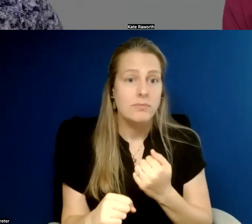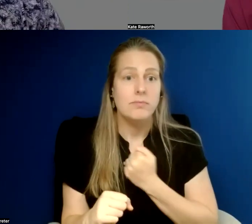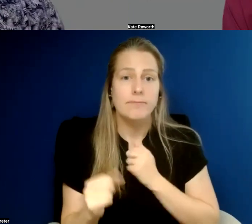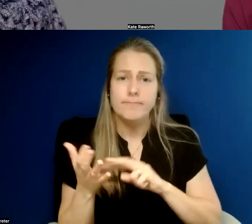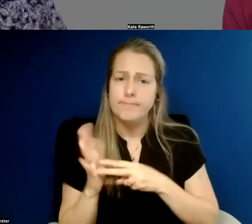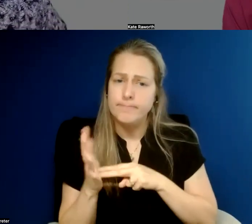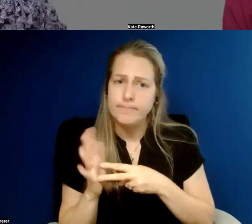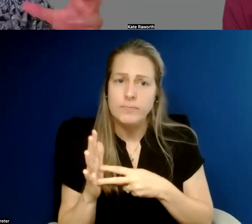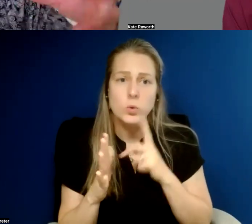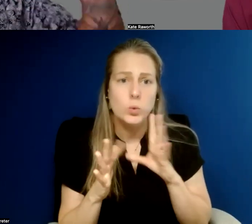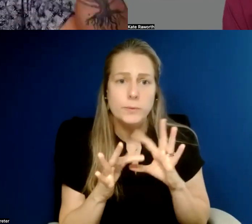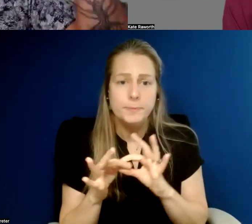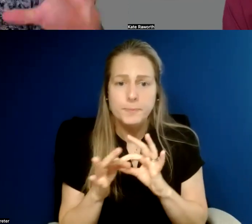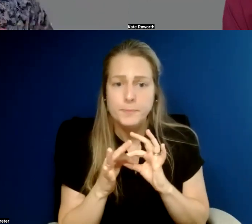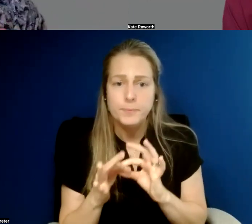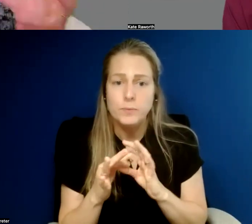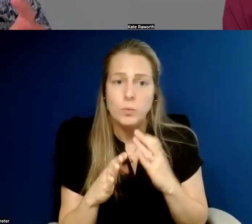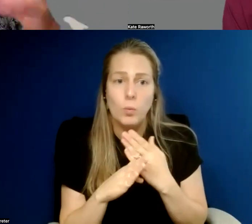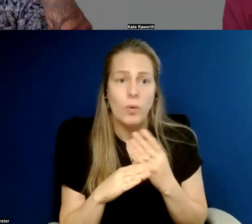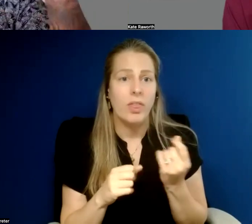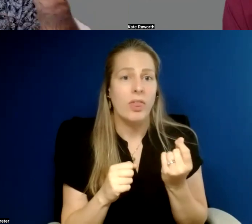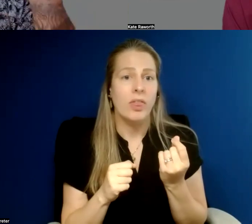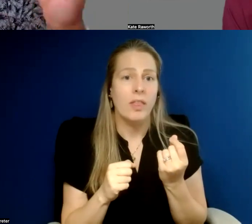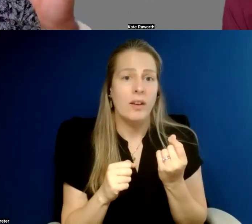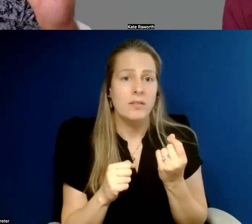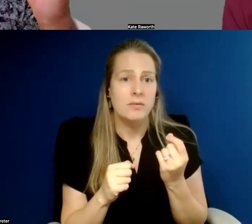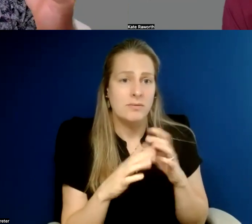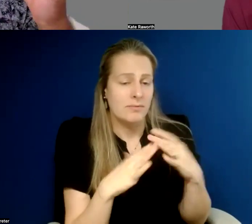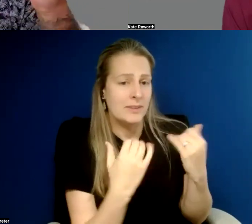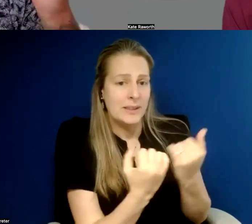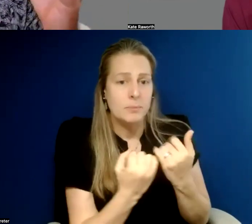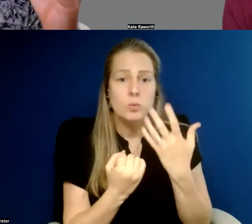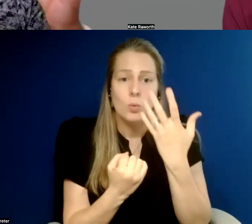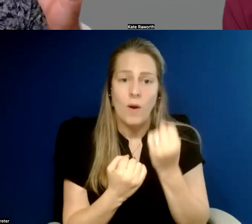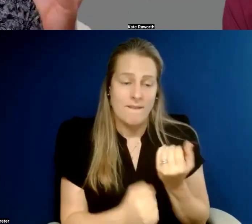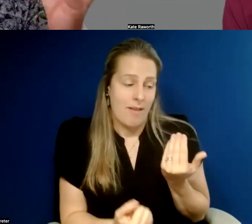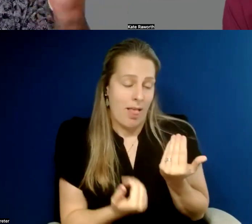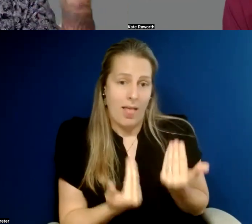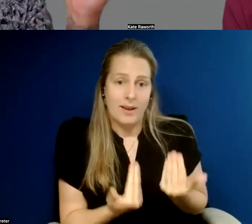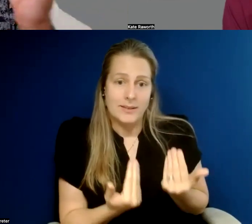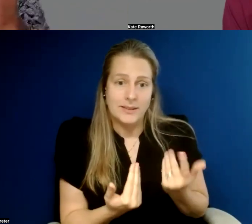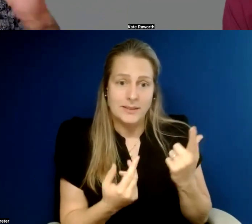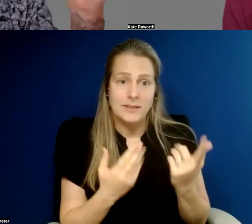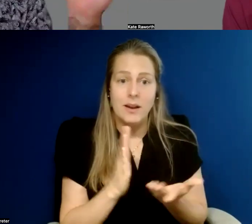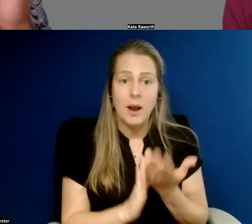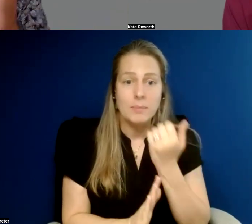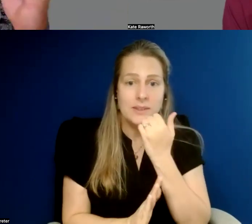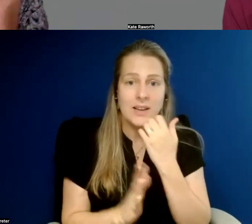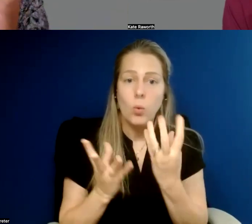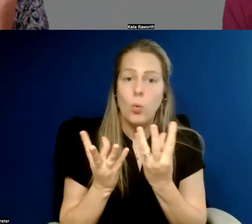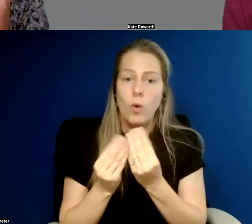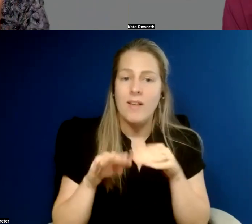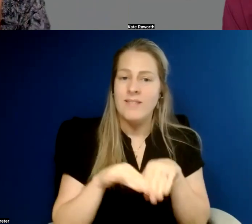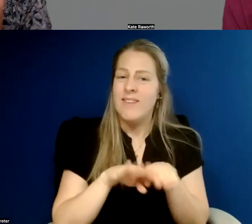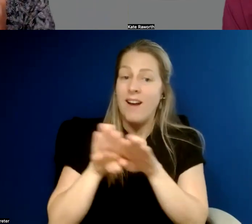Dan, to align this latest update of the donut with the National Donuts even more. And hopefully